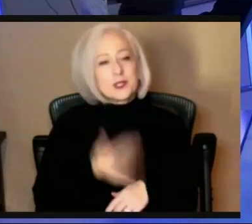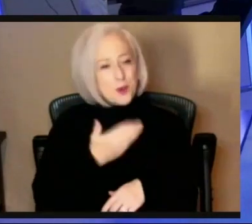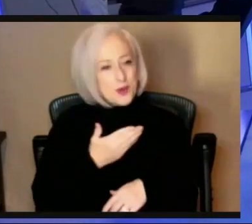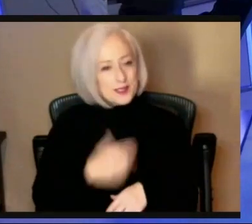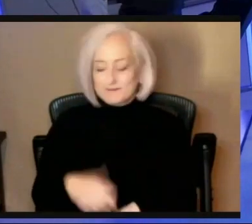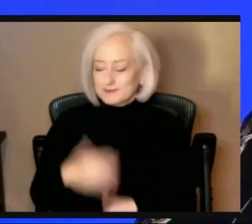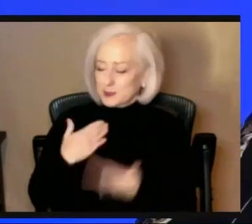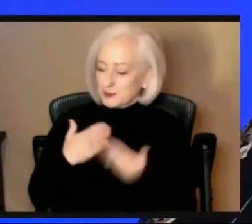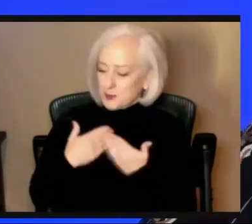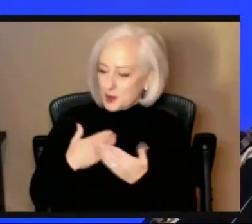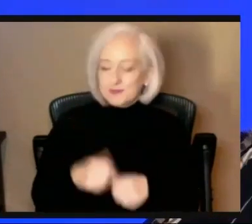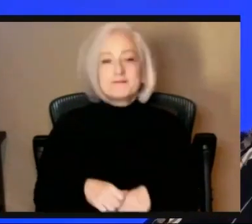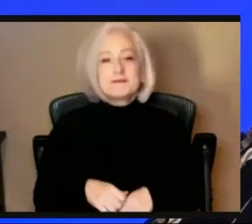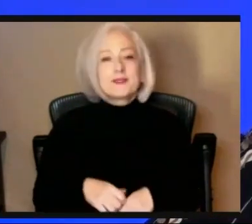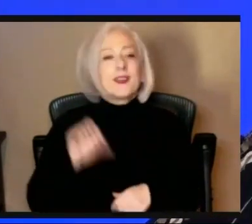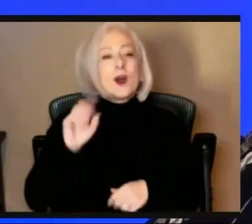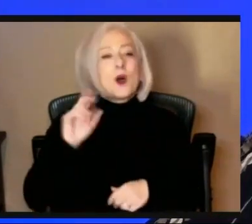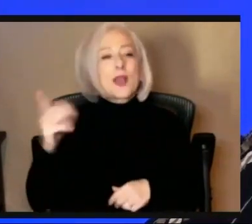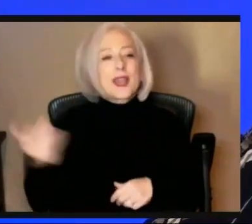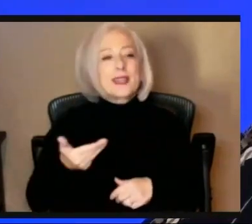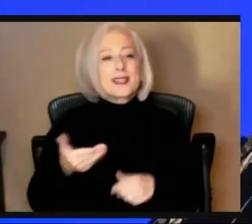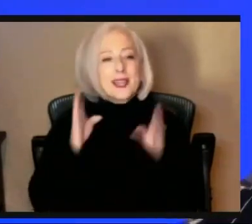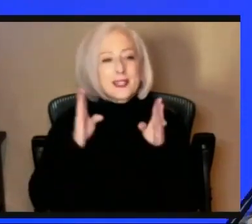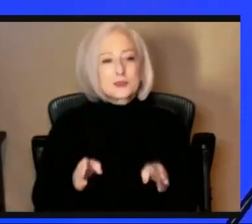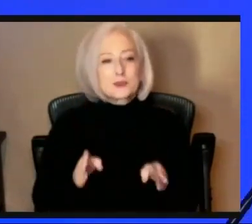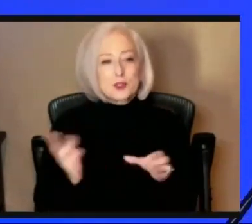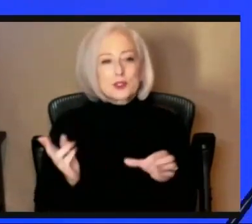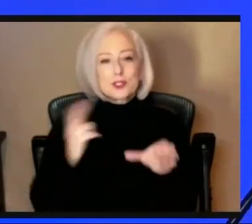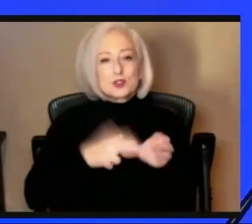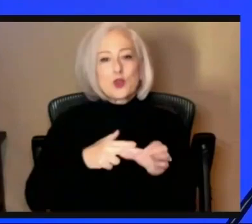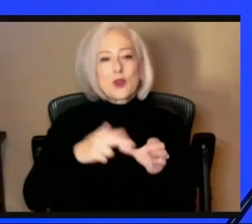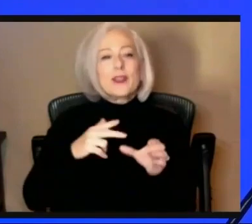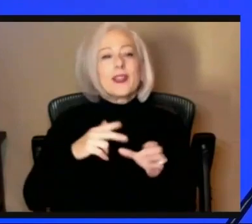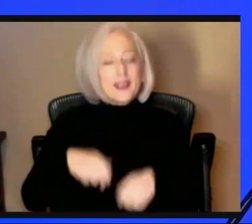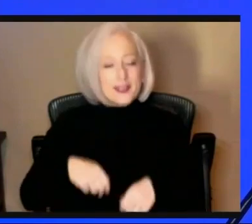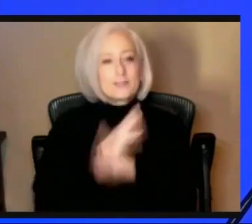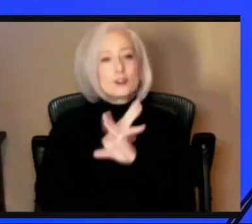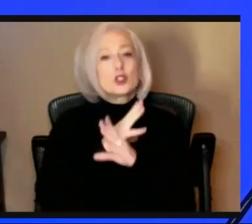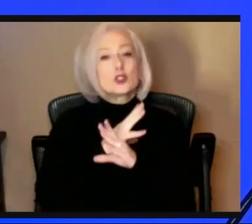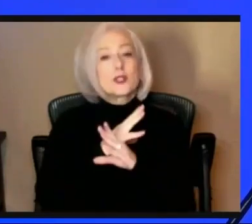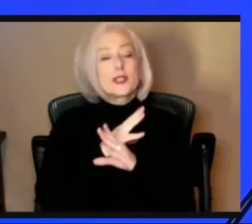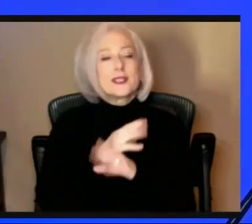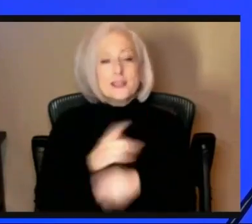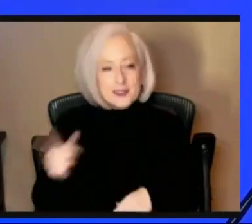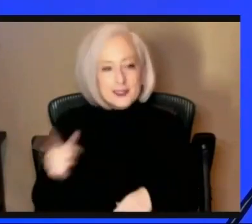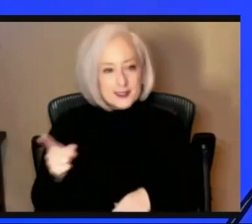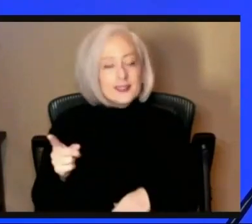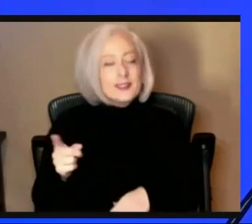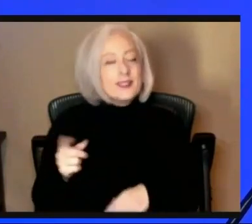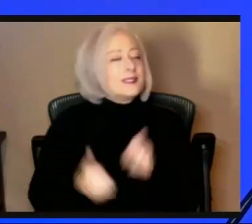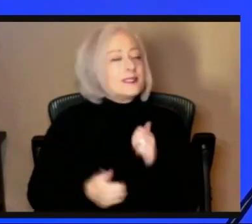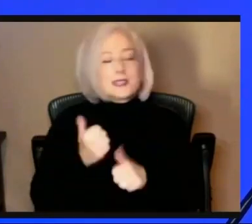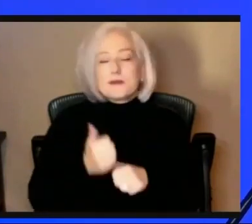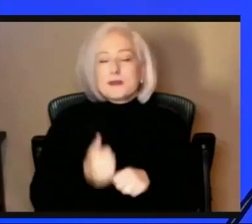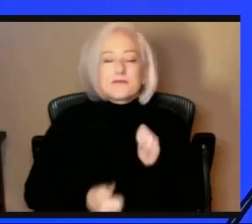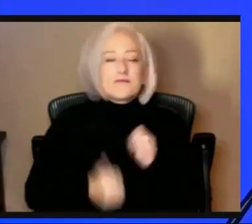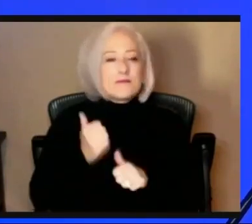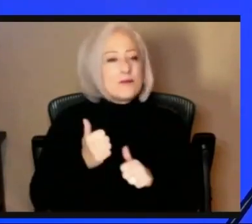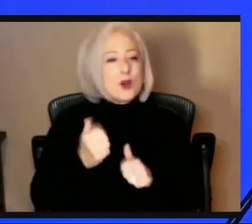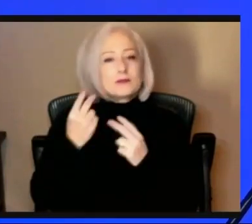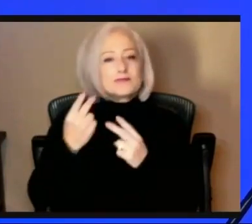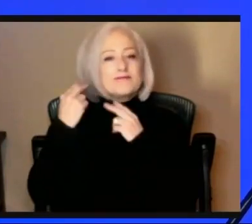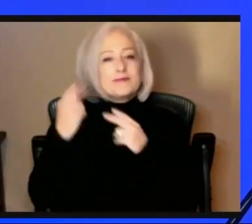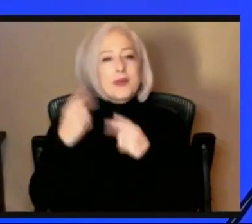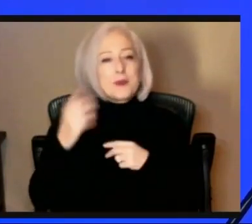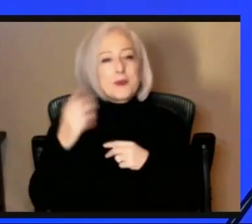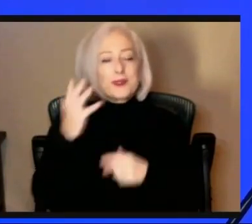see you. Okay, our guest this morning, joining us virtually, has spent his life playing some of the most memorable characters. You know his voice, you know his face, but